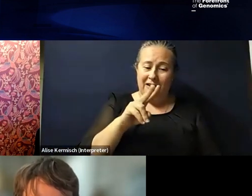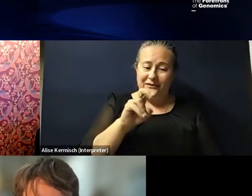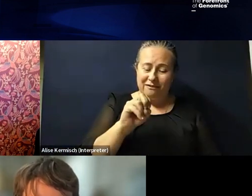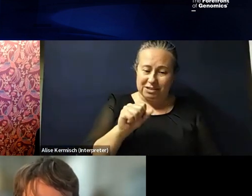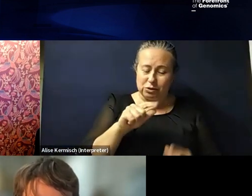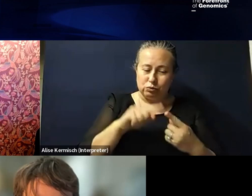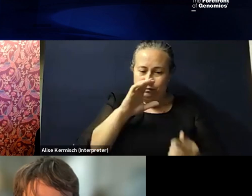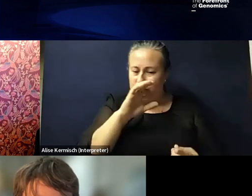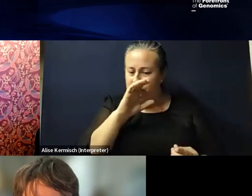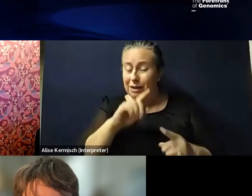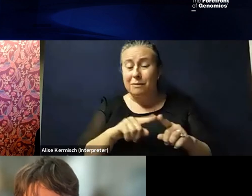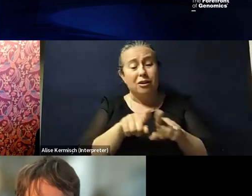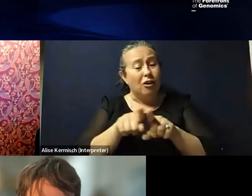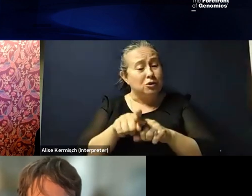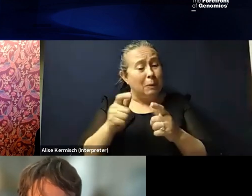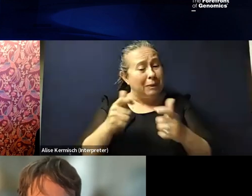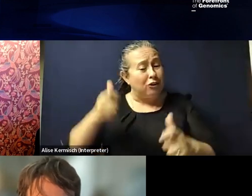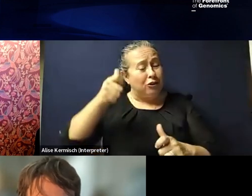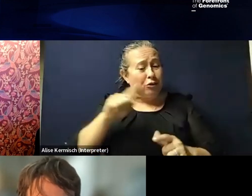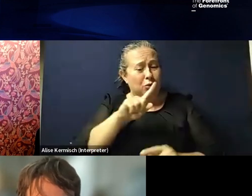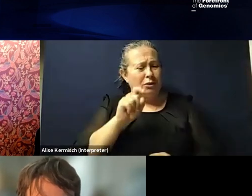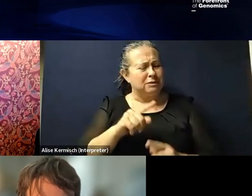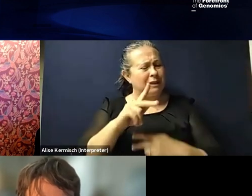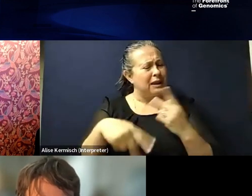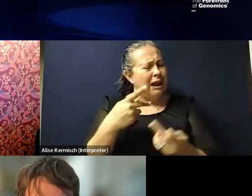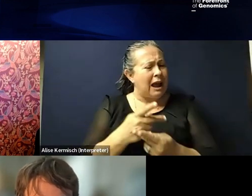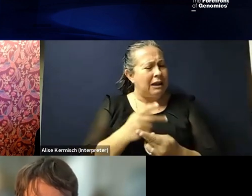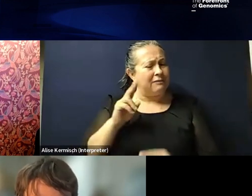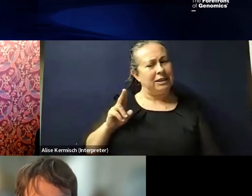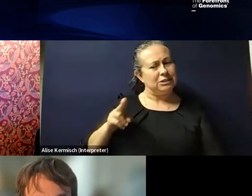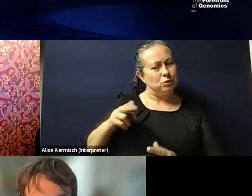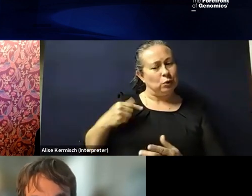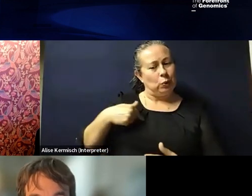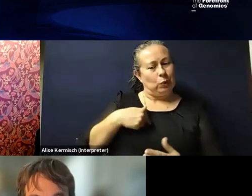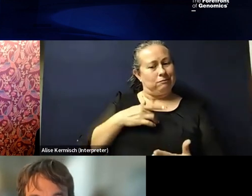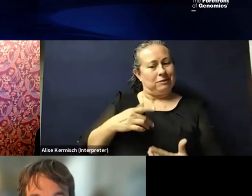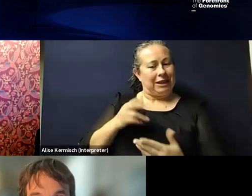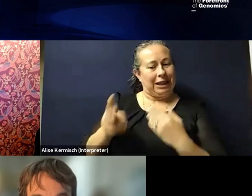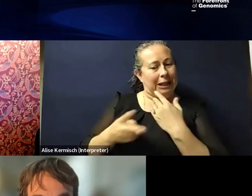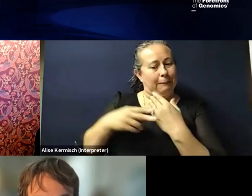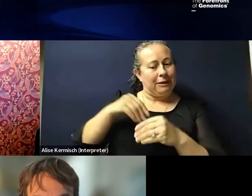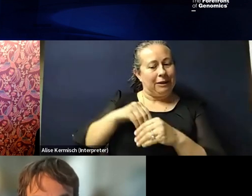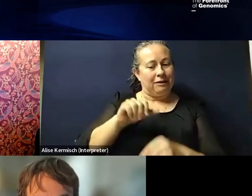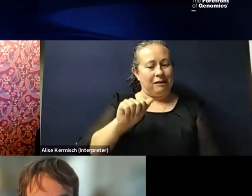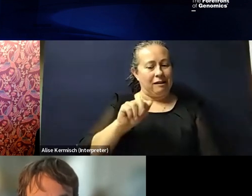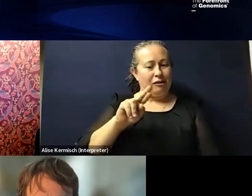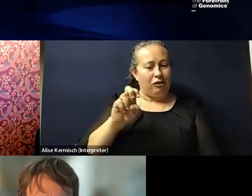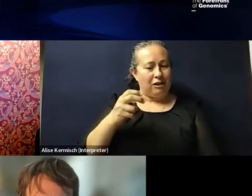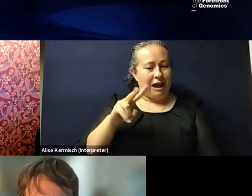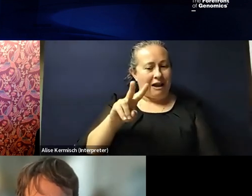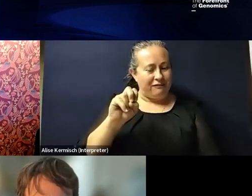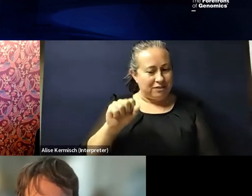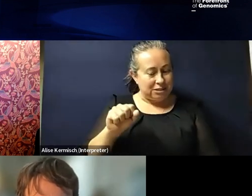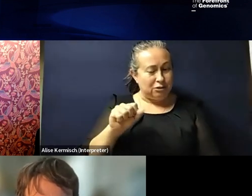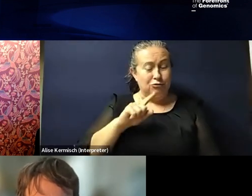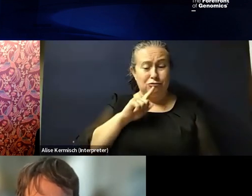also begs the broader question about the kind of history we keep in the archive. My real concern when the World